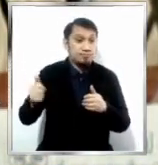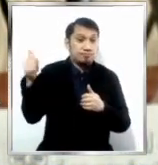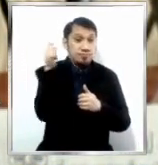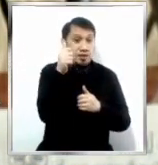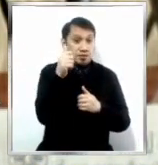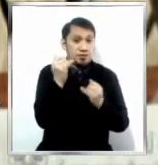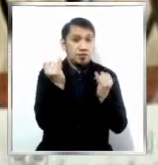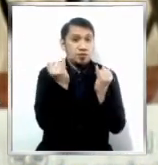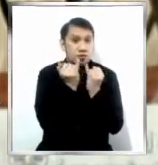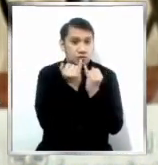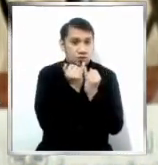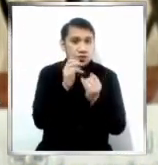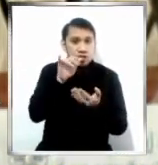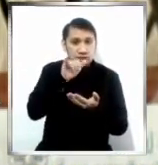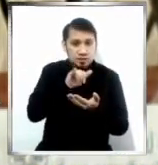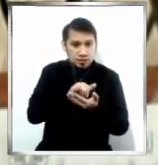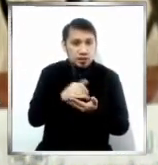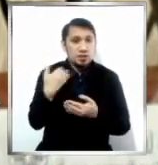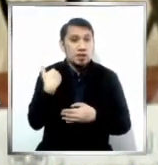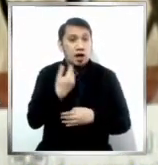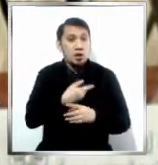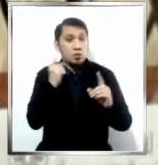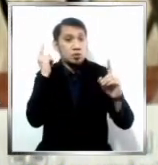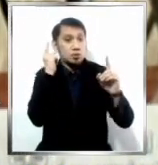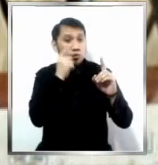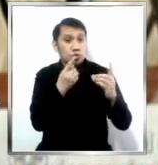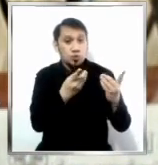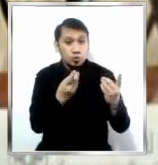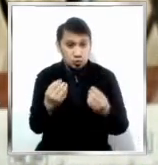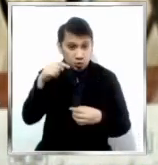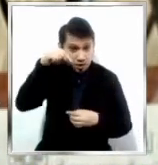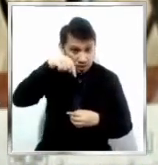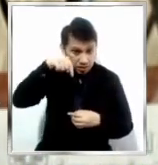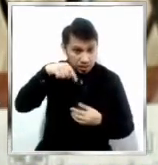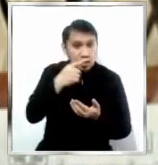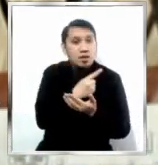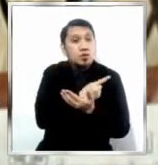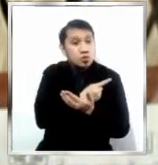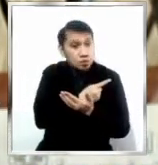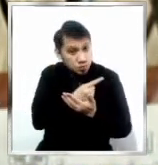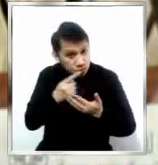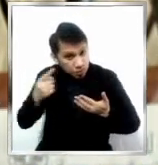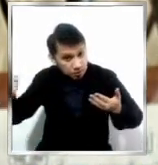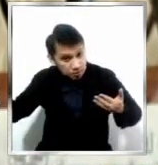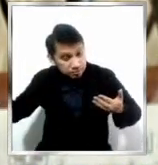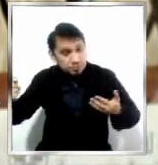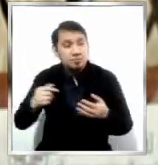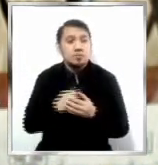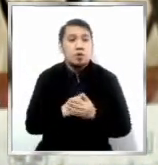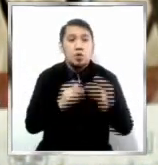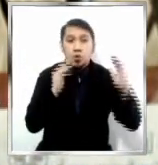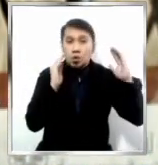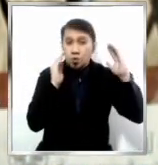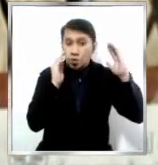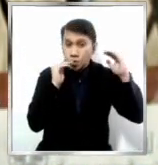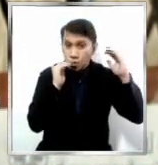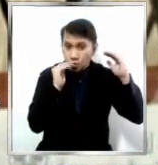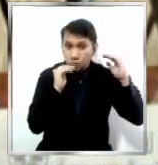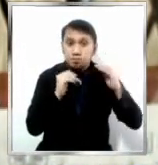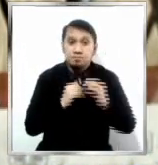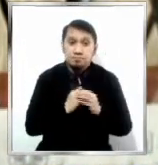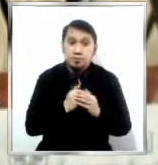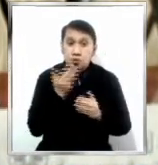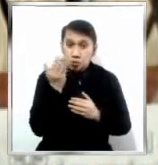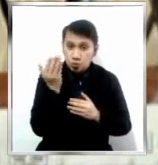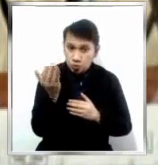that's what we intend to do, Mr. President, for the rest of the week. And we hope that you will